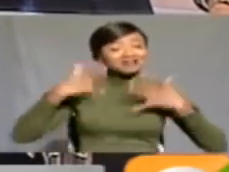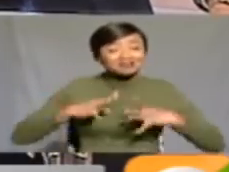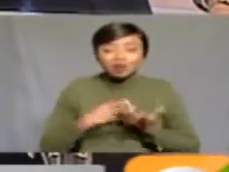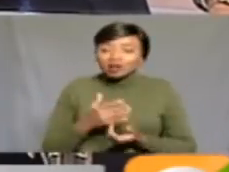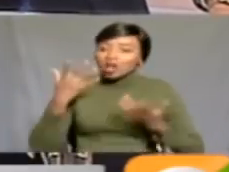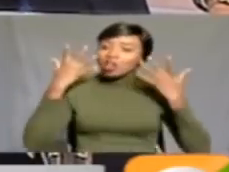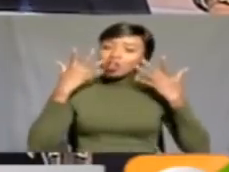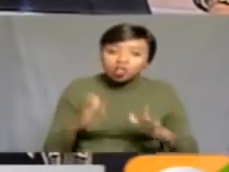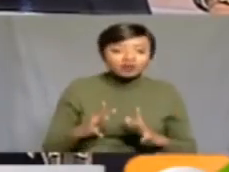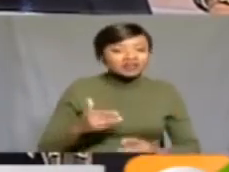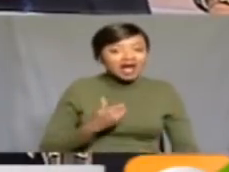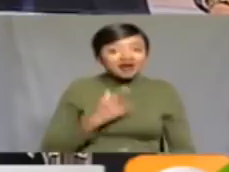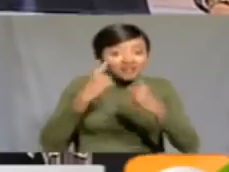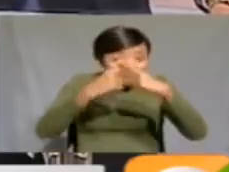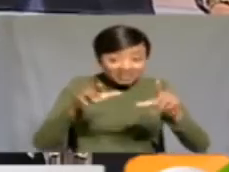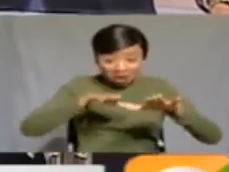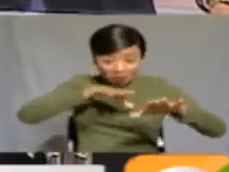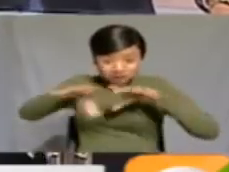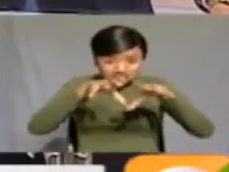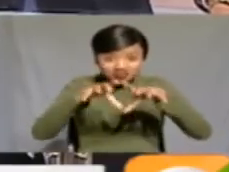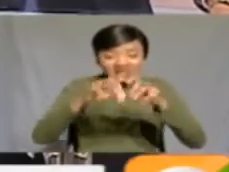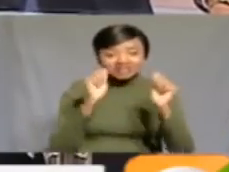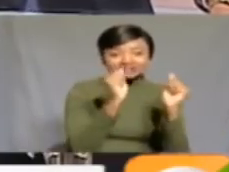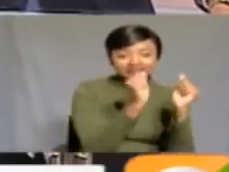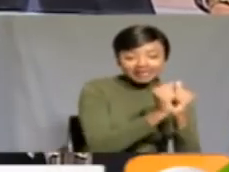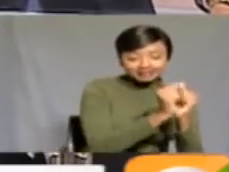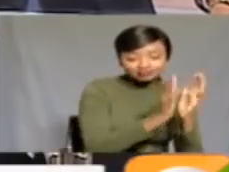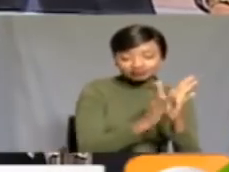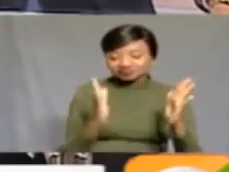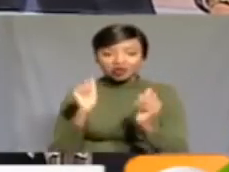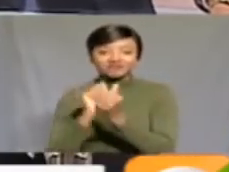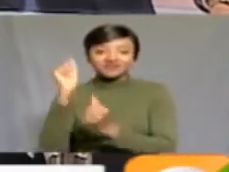losses as well. The tremor, however, lasted between 10 to 15 seconds.